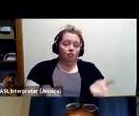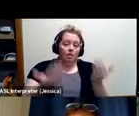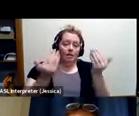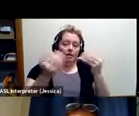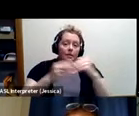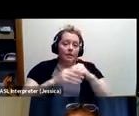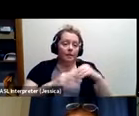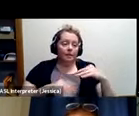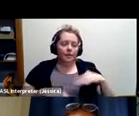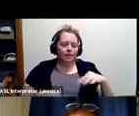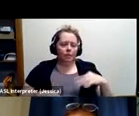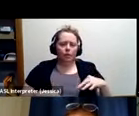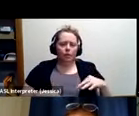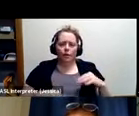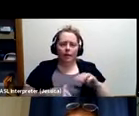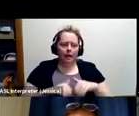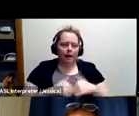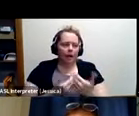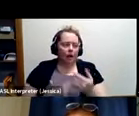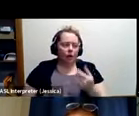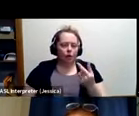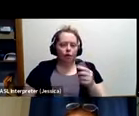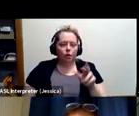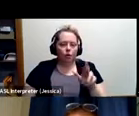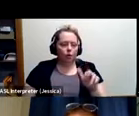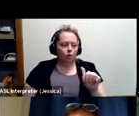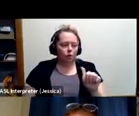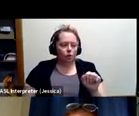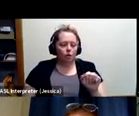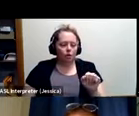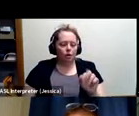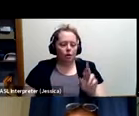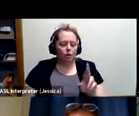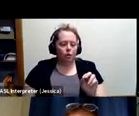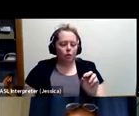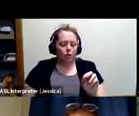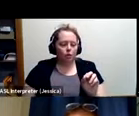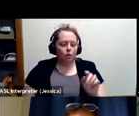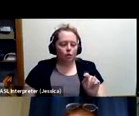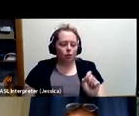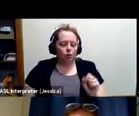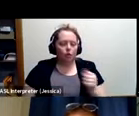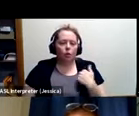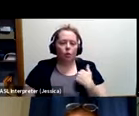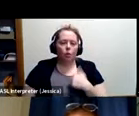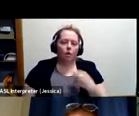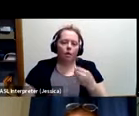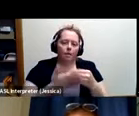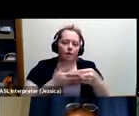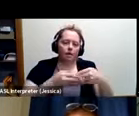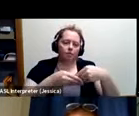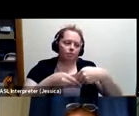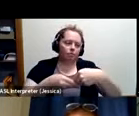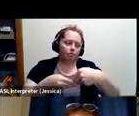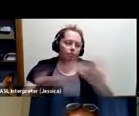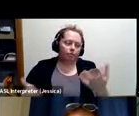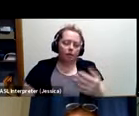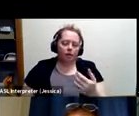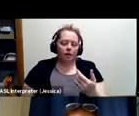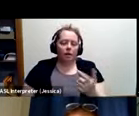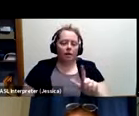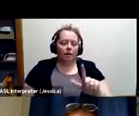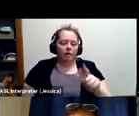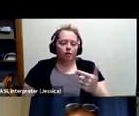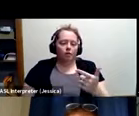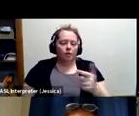other supporters showed up, and we were able to disperse this money to LGBTQI+ individuals in